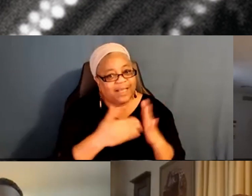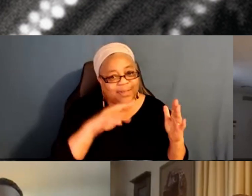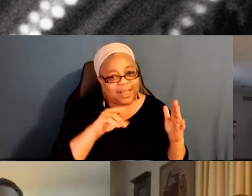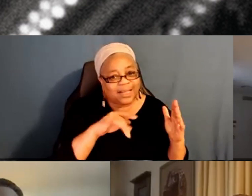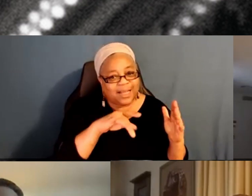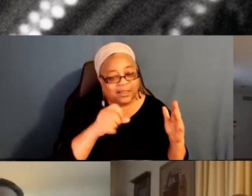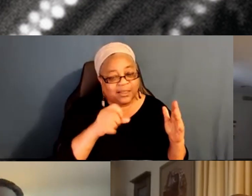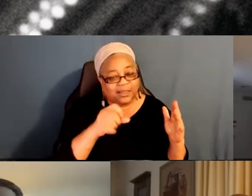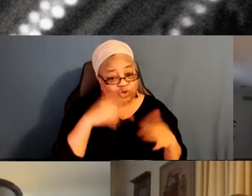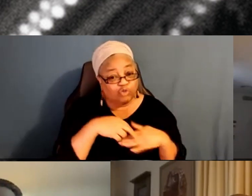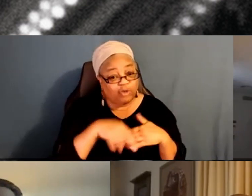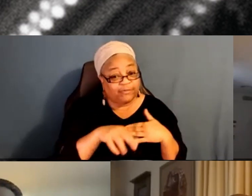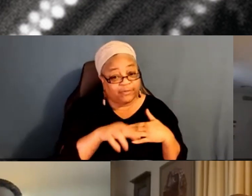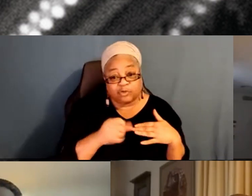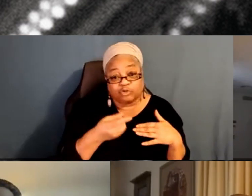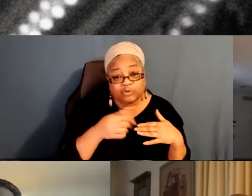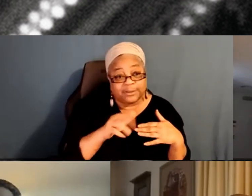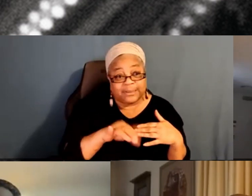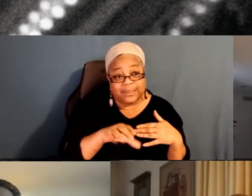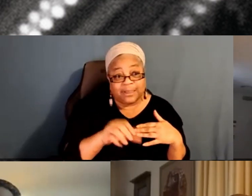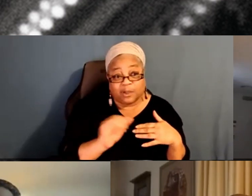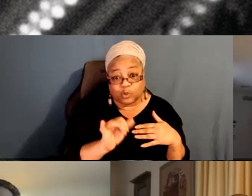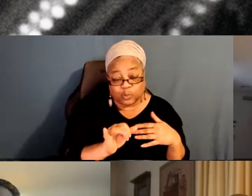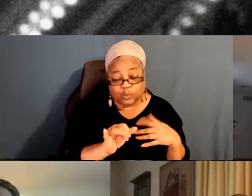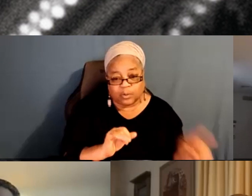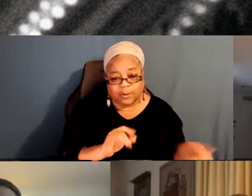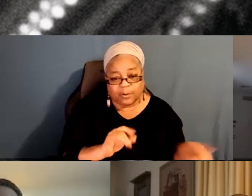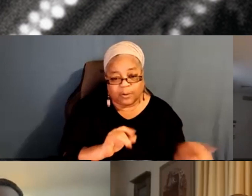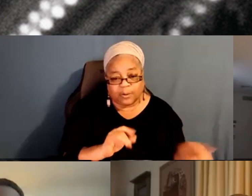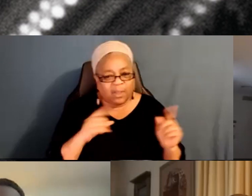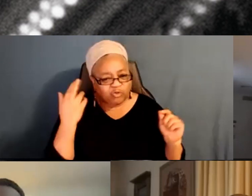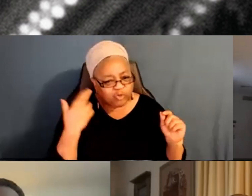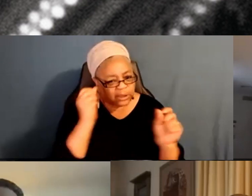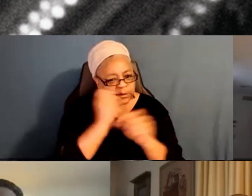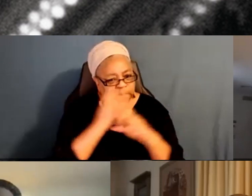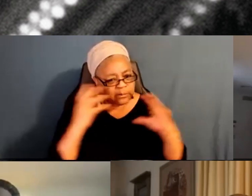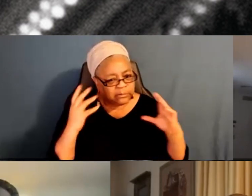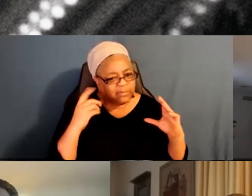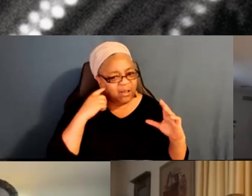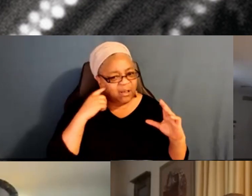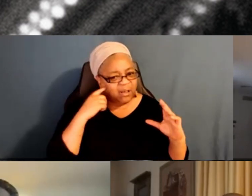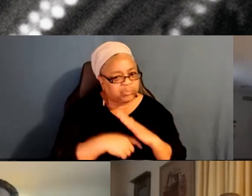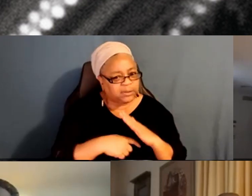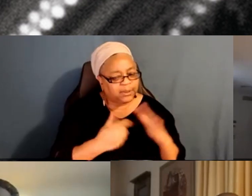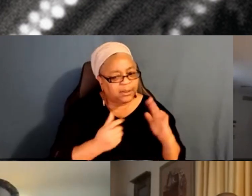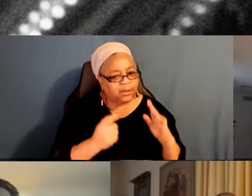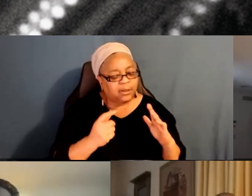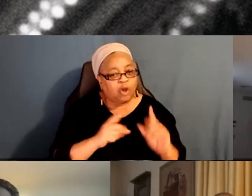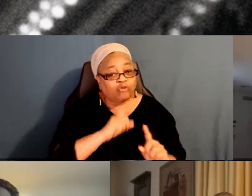also referencing, Christina, I realized that I am most profoundly responding to